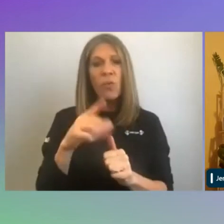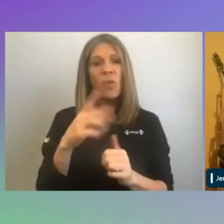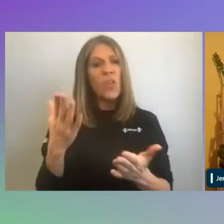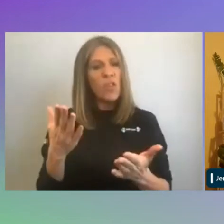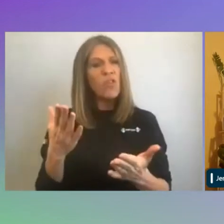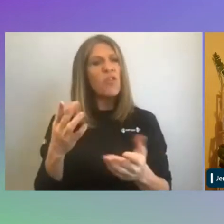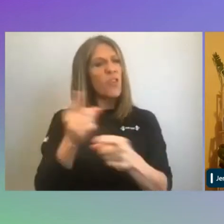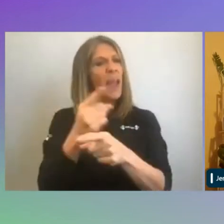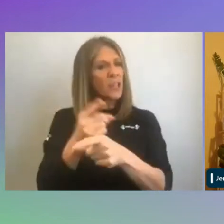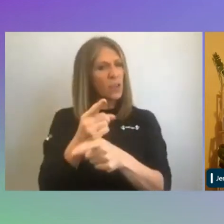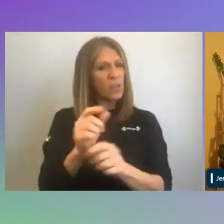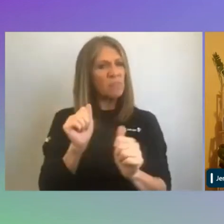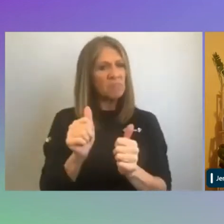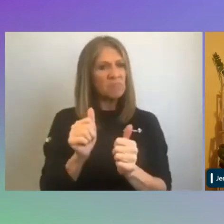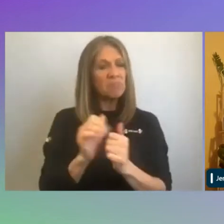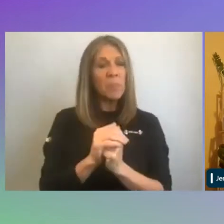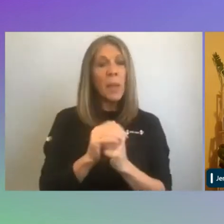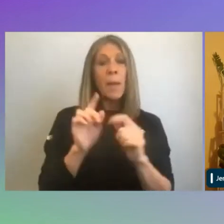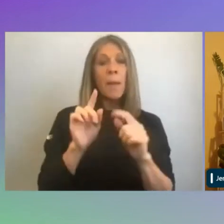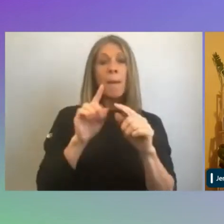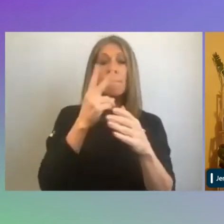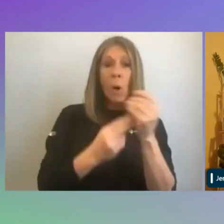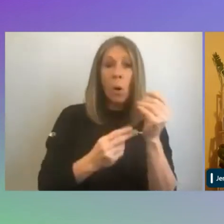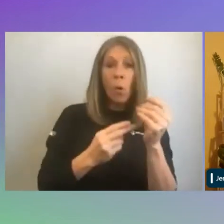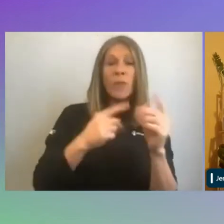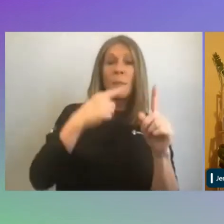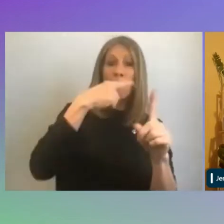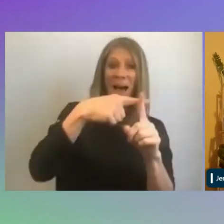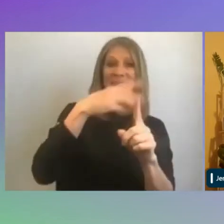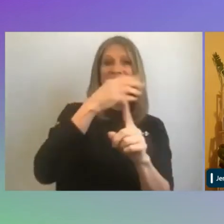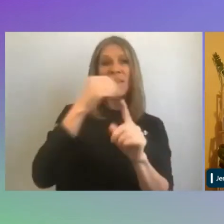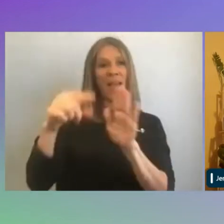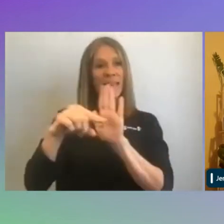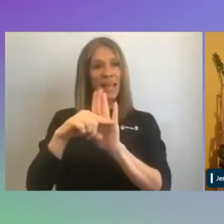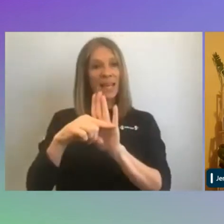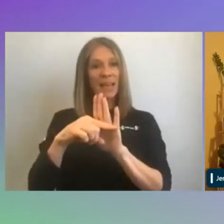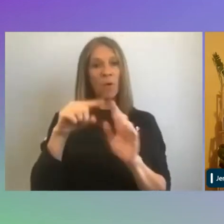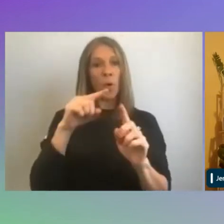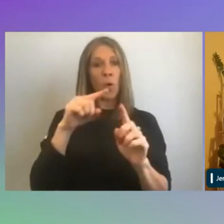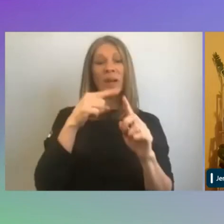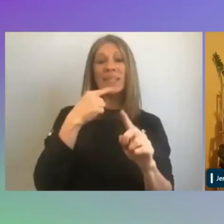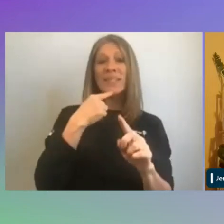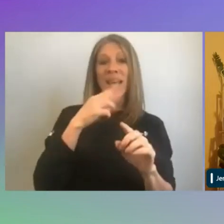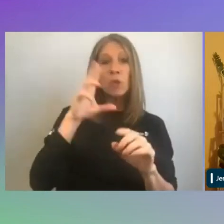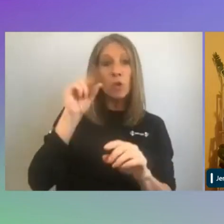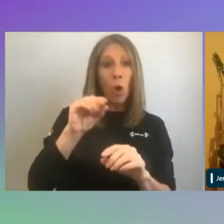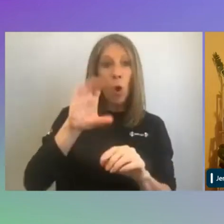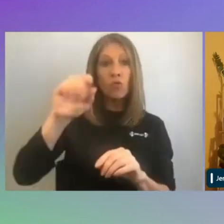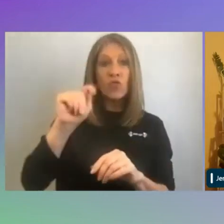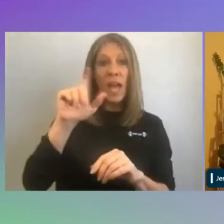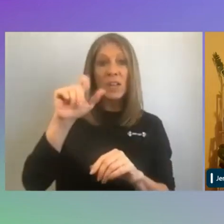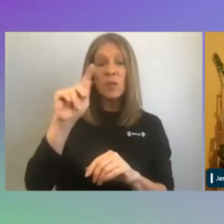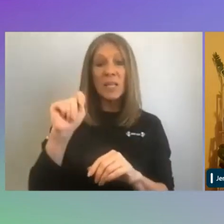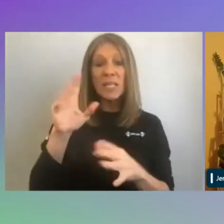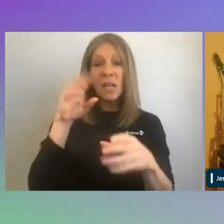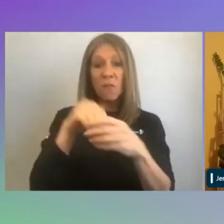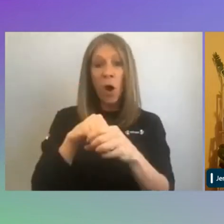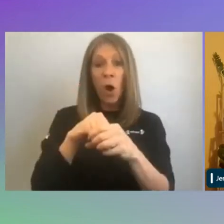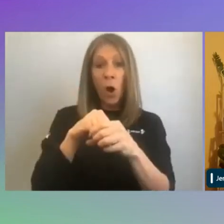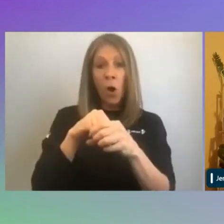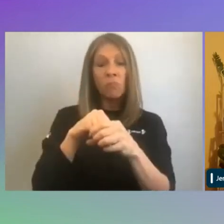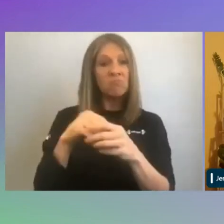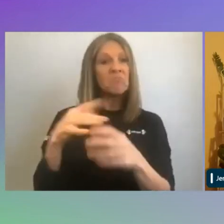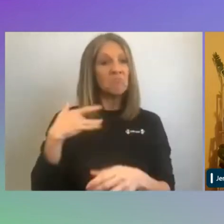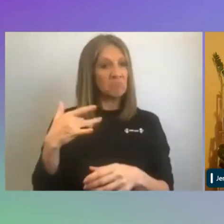reasonably accurate, both in the positive and the negative. When it says no ChatGPT was involved, it's been